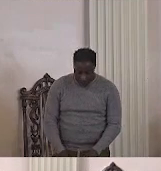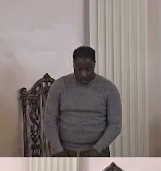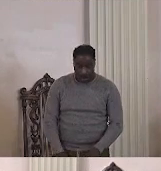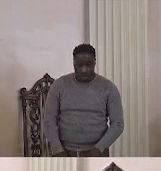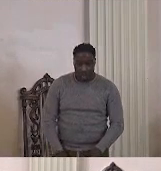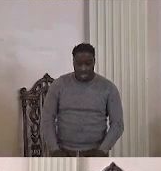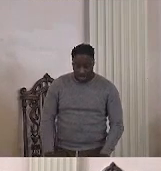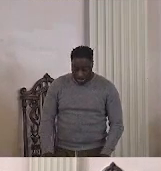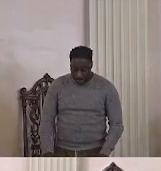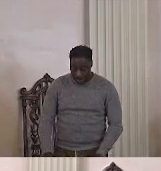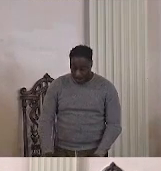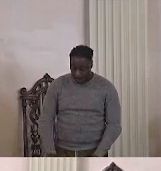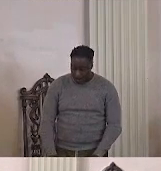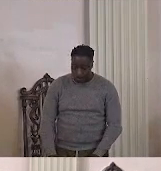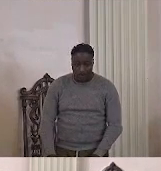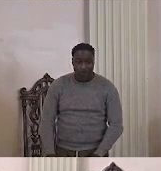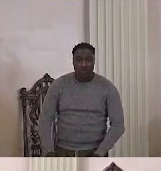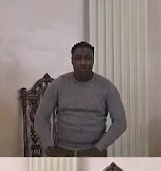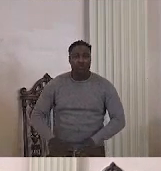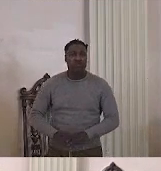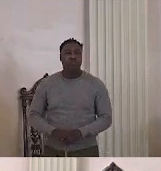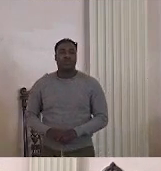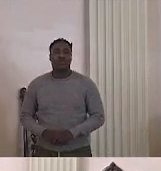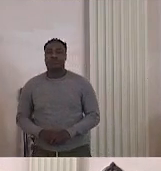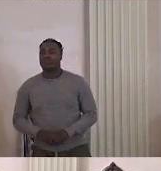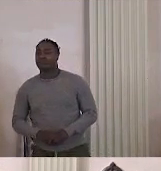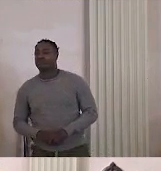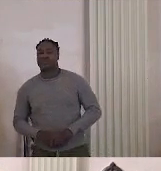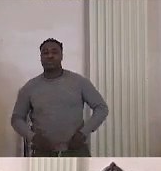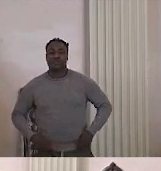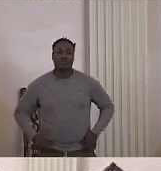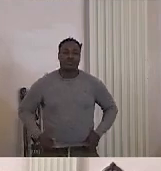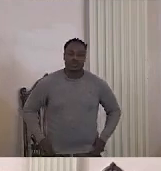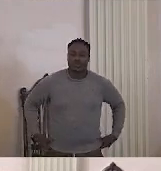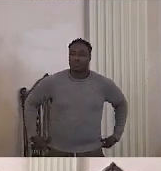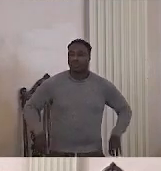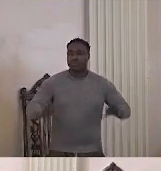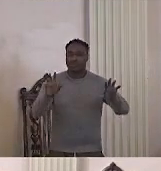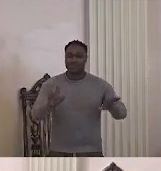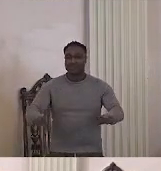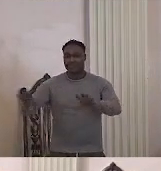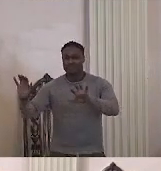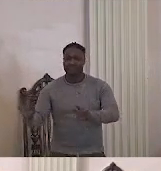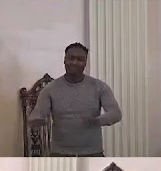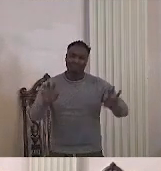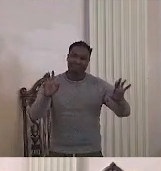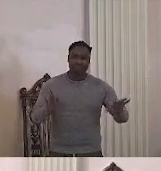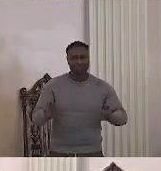Thank you.